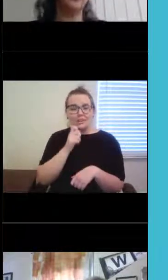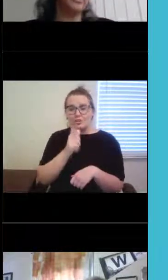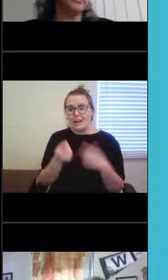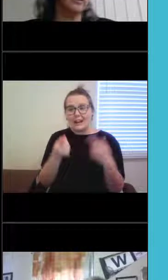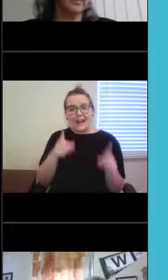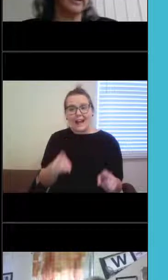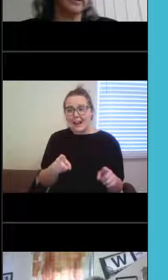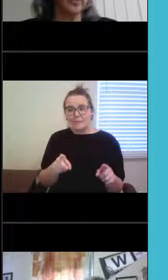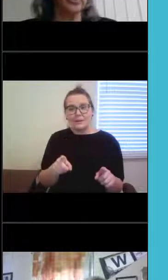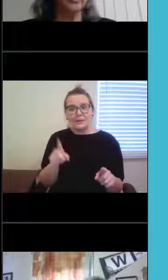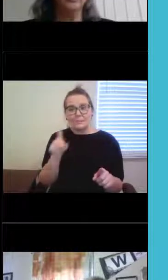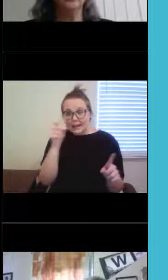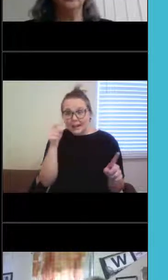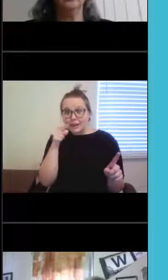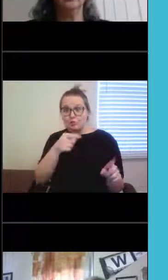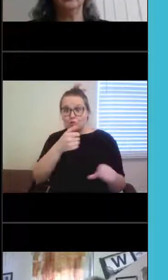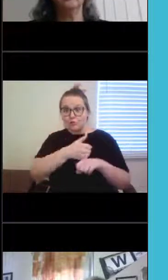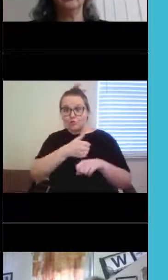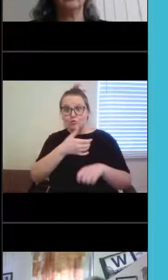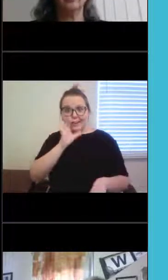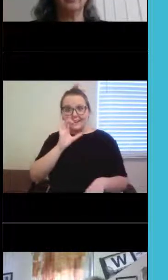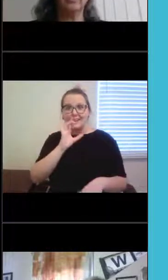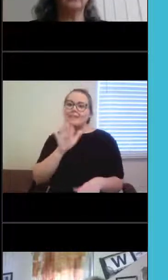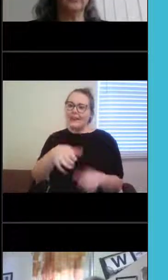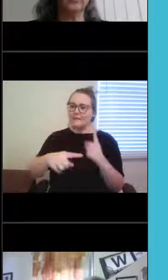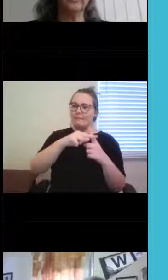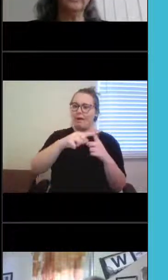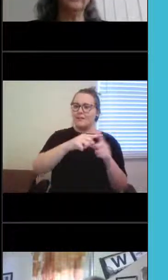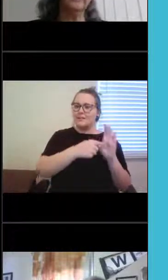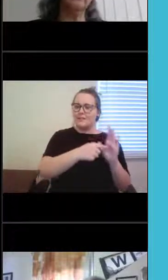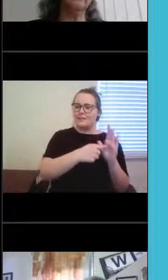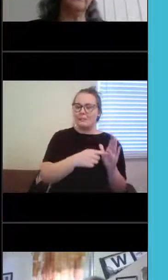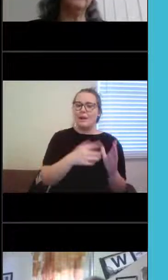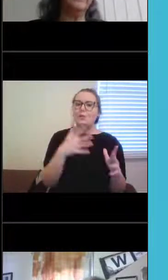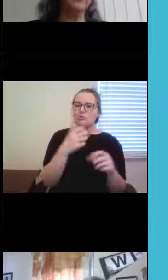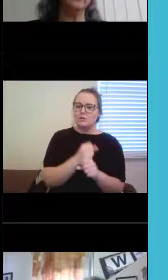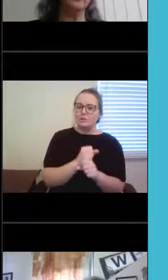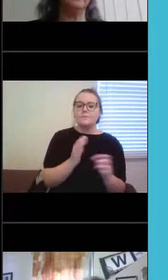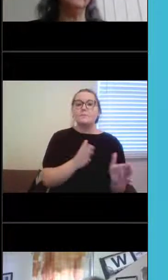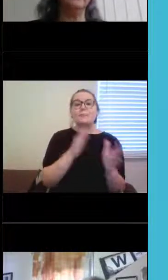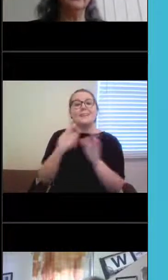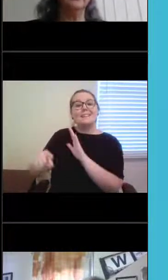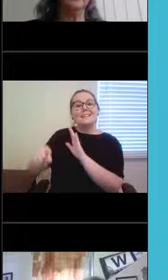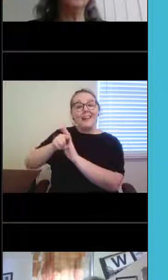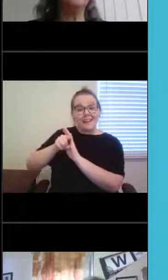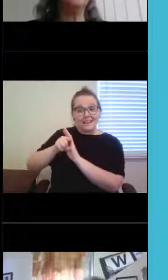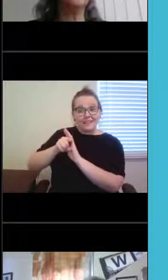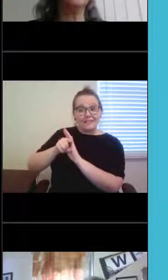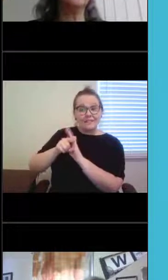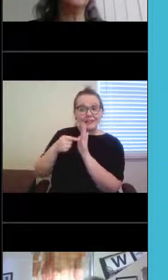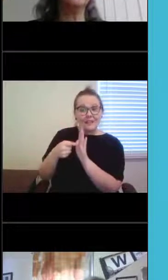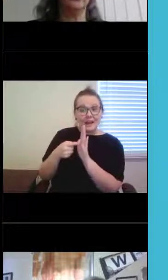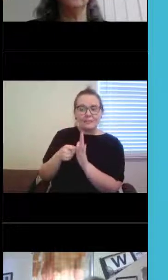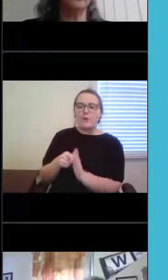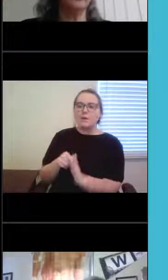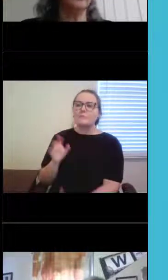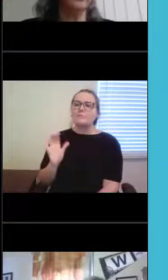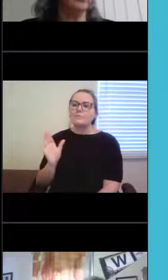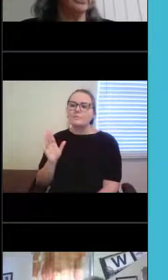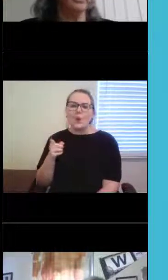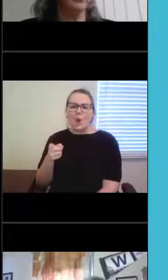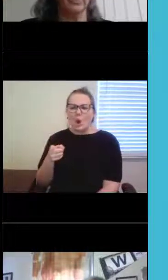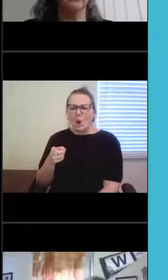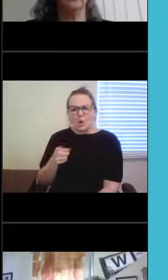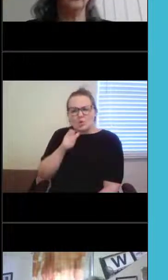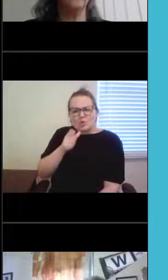drinking, would be a positive example, just to summarize informally. And then a negative one would be something like, you shouldn't have